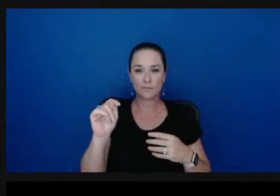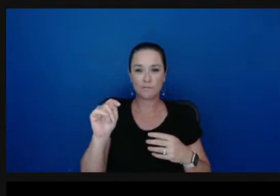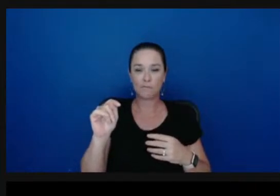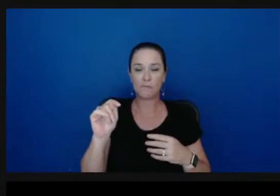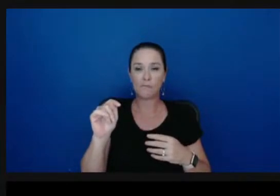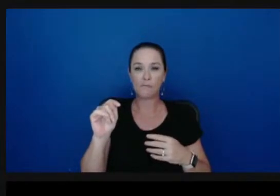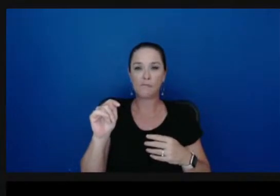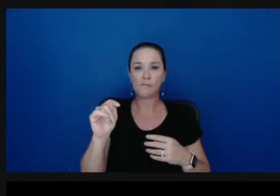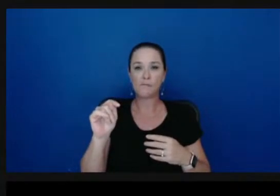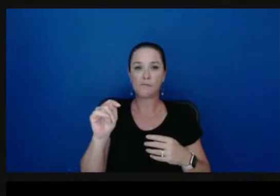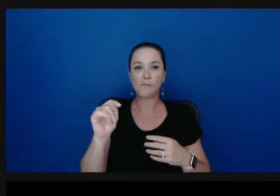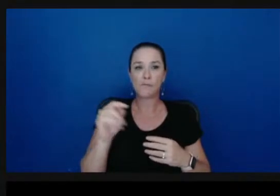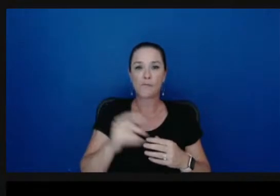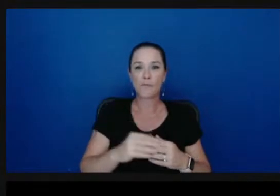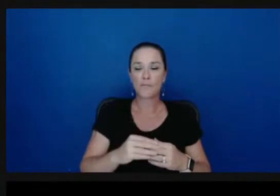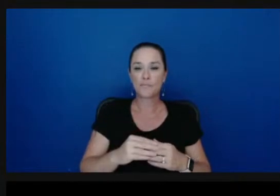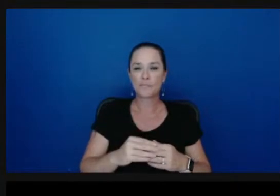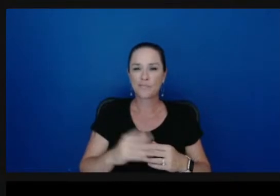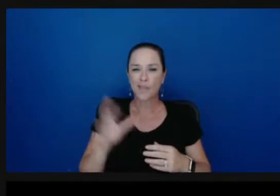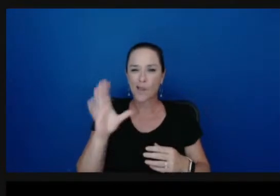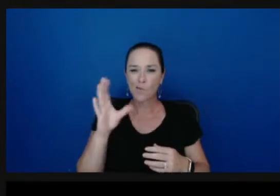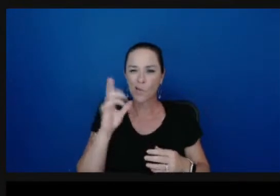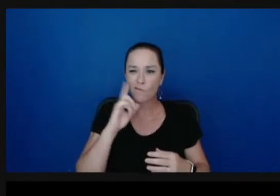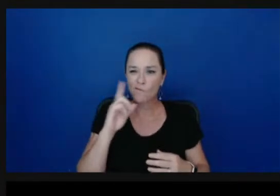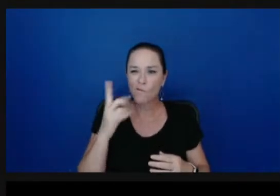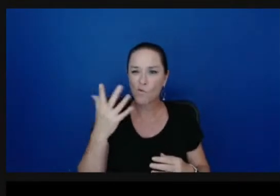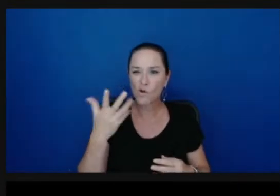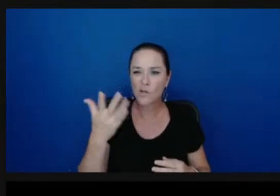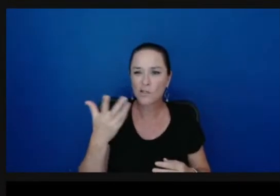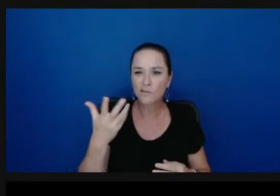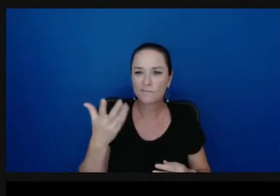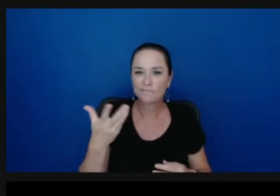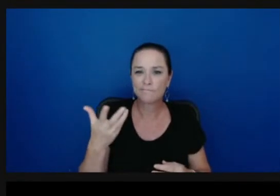Here's the station I'm looking for. Let me find